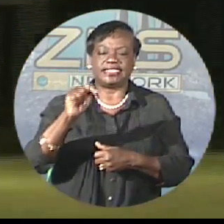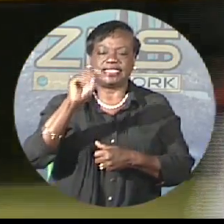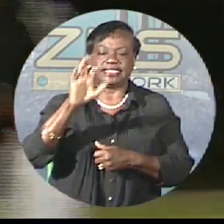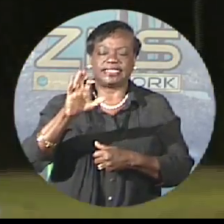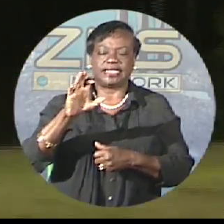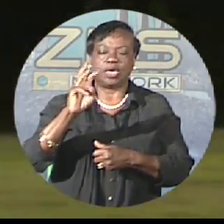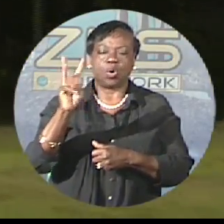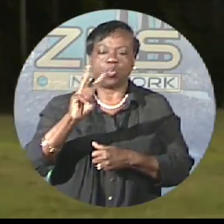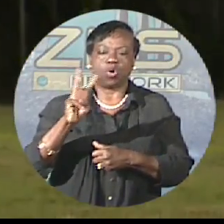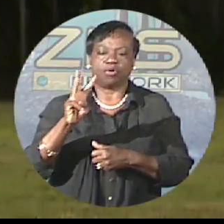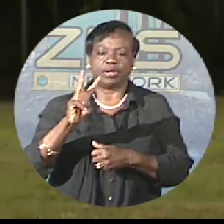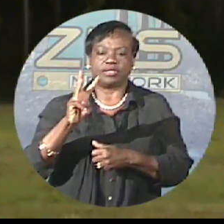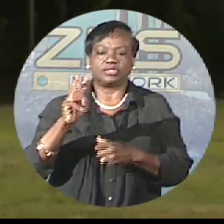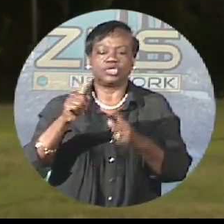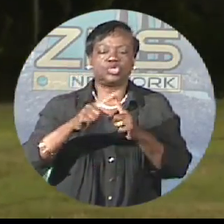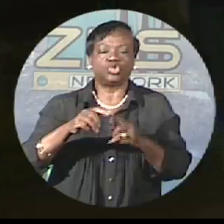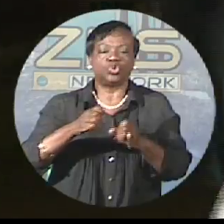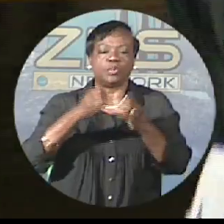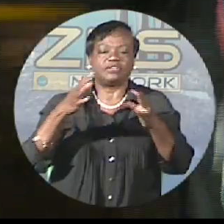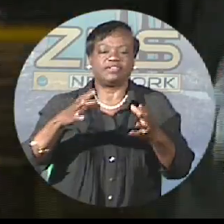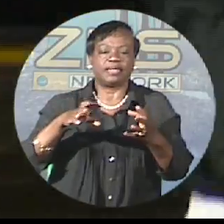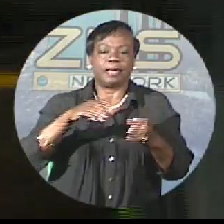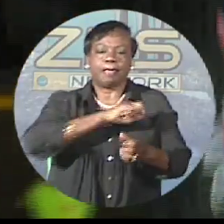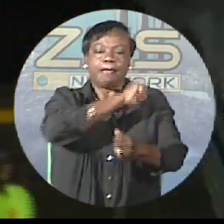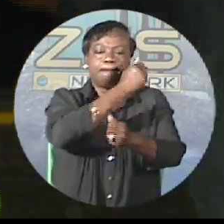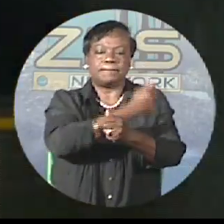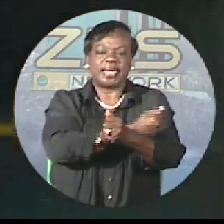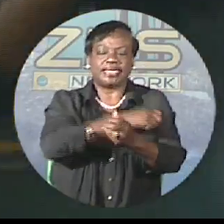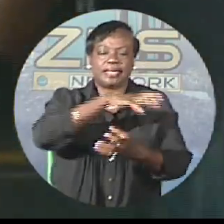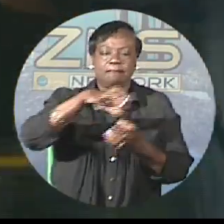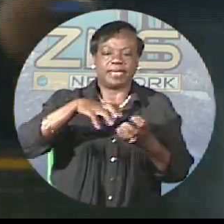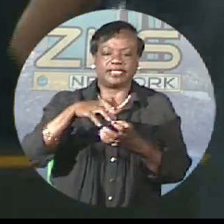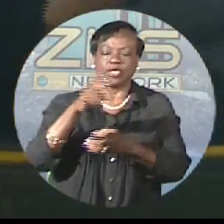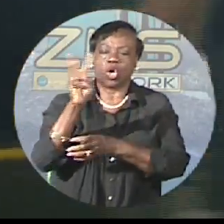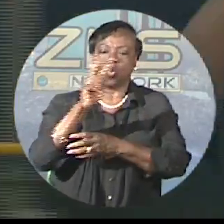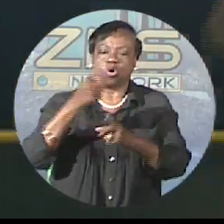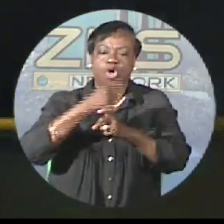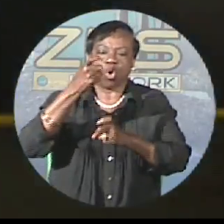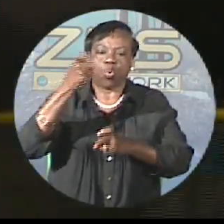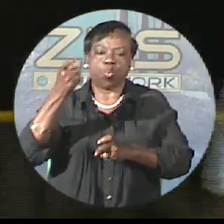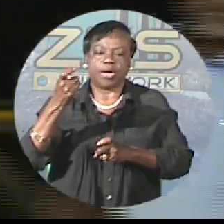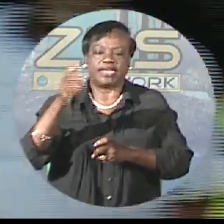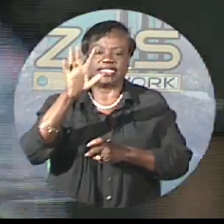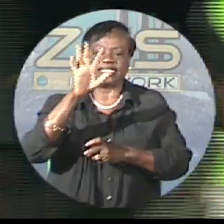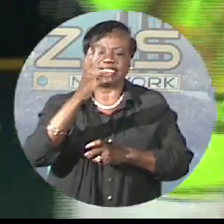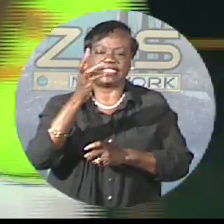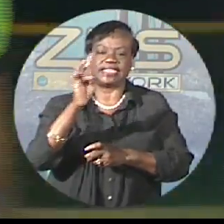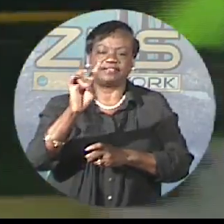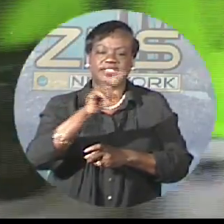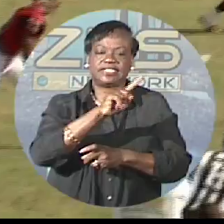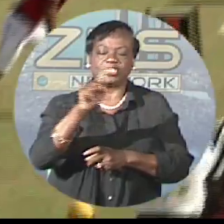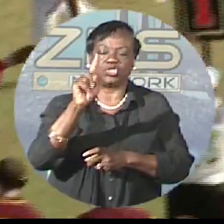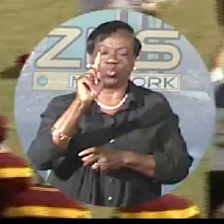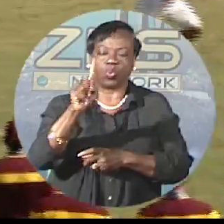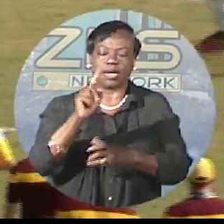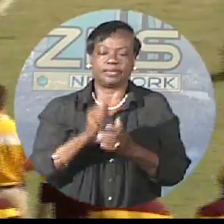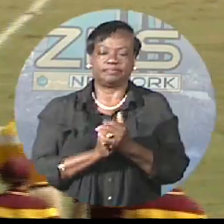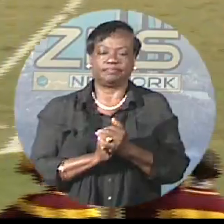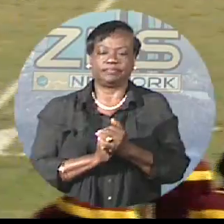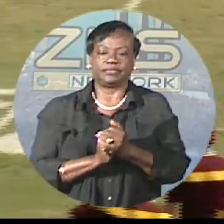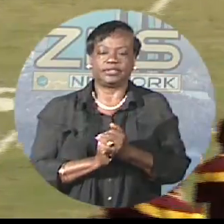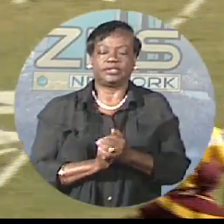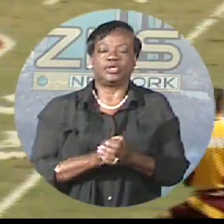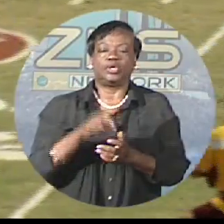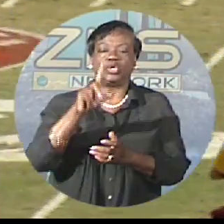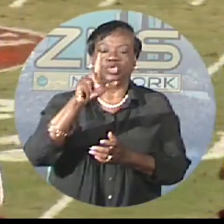too much for the Chance's Mighty Mitts. Warriors win this one in blowout fashion, 17-1. The